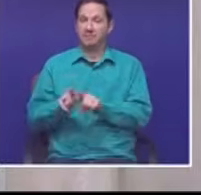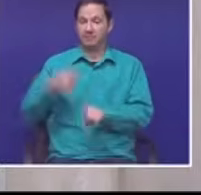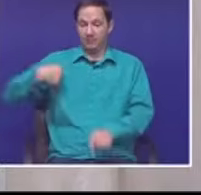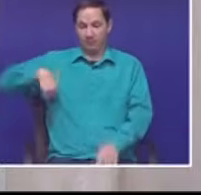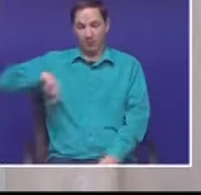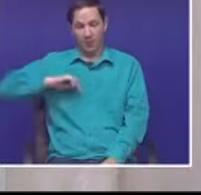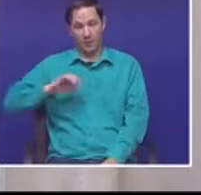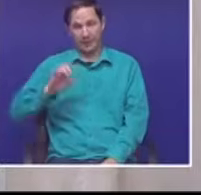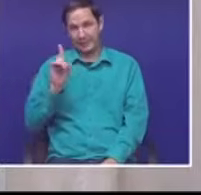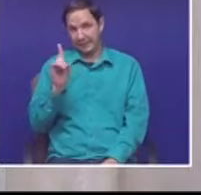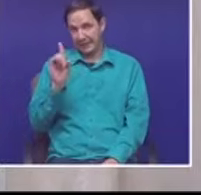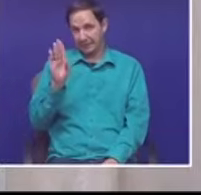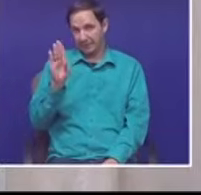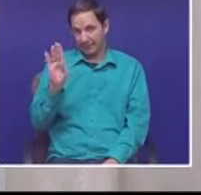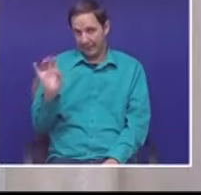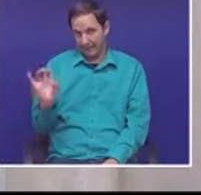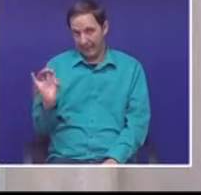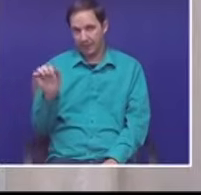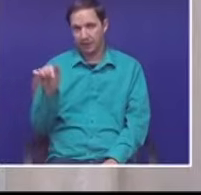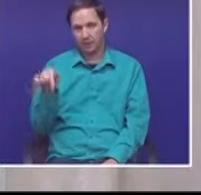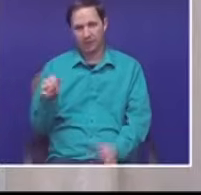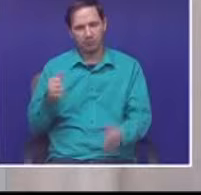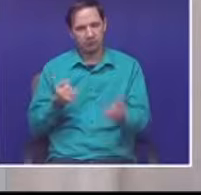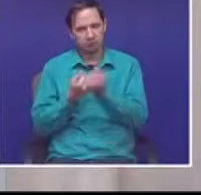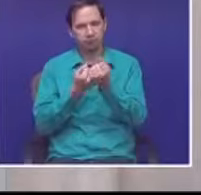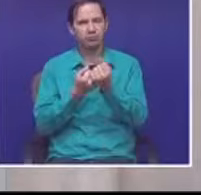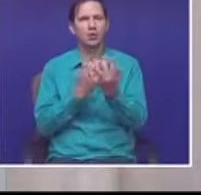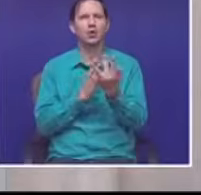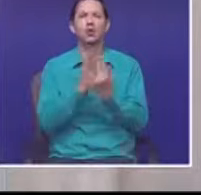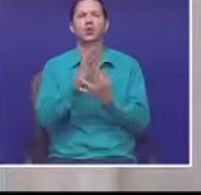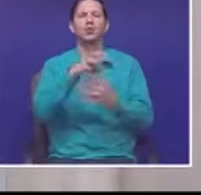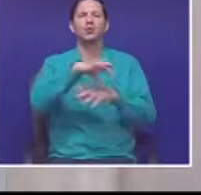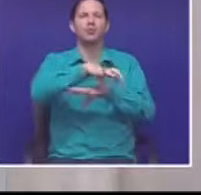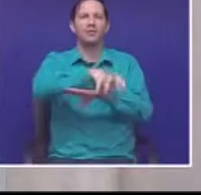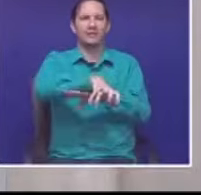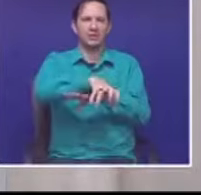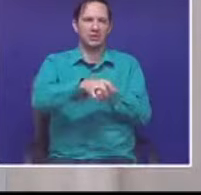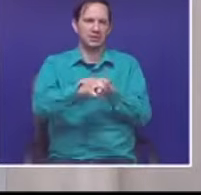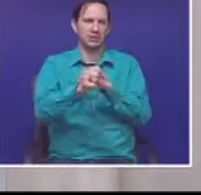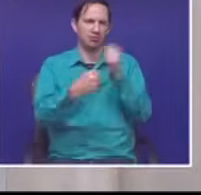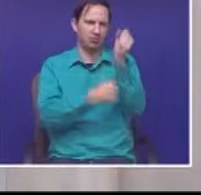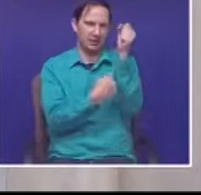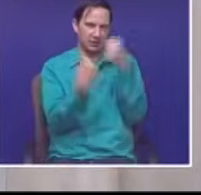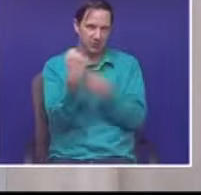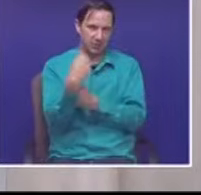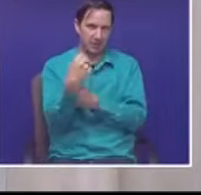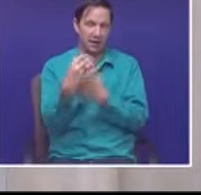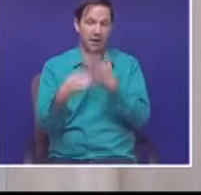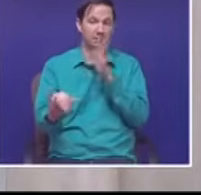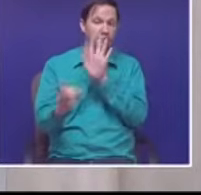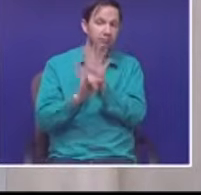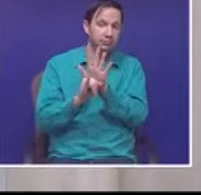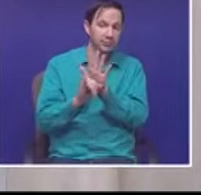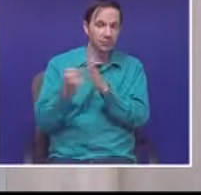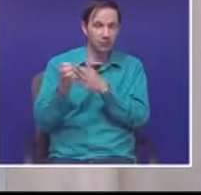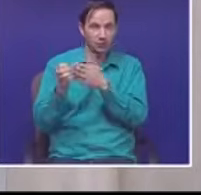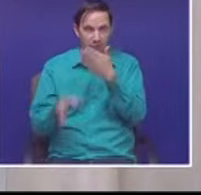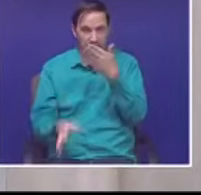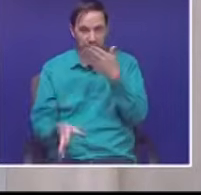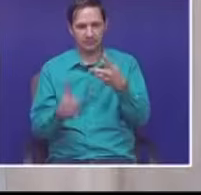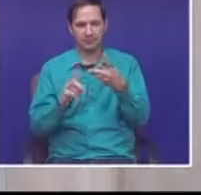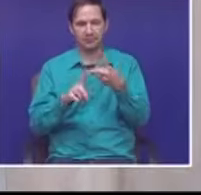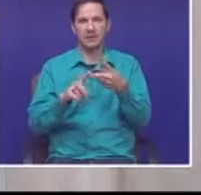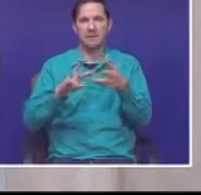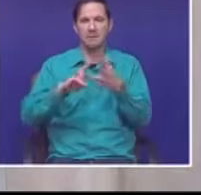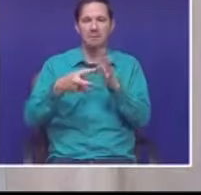through our intergovernmental structures by focusing on matters such as learner identification, route planning,